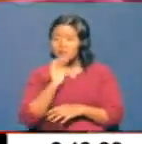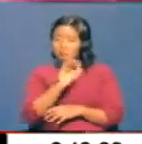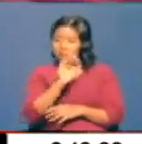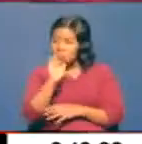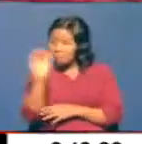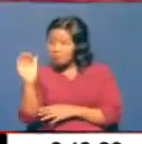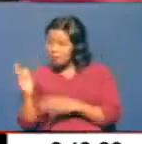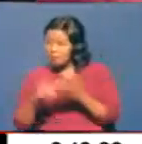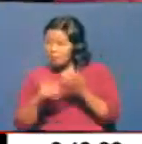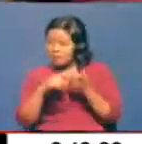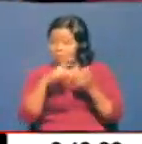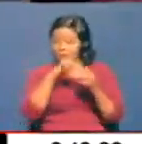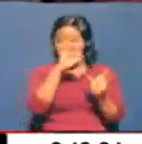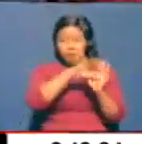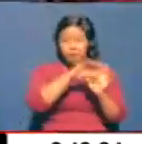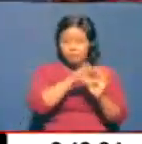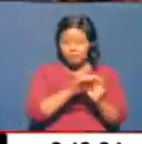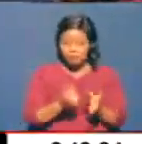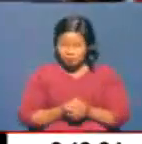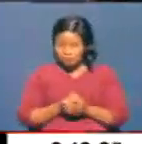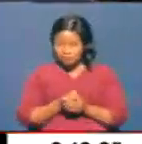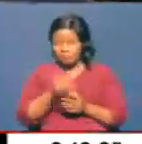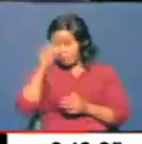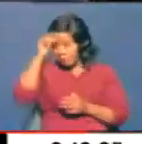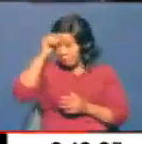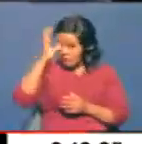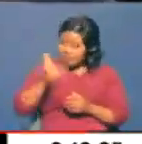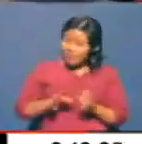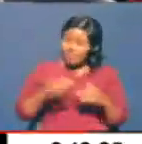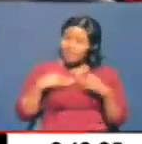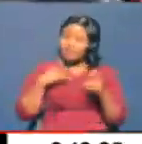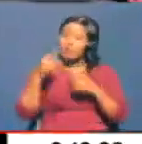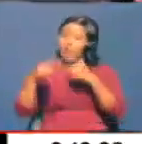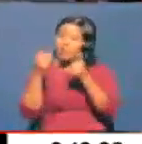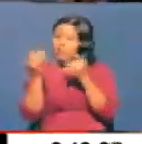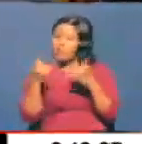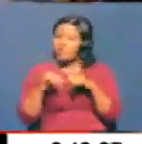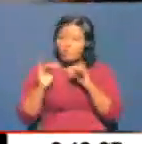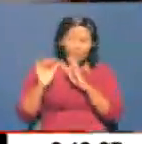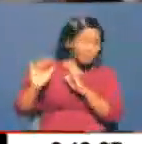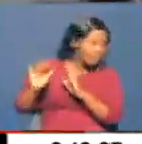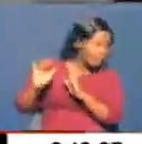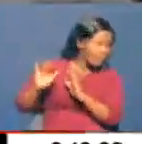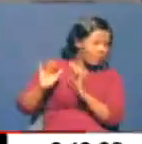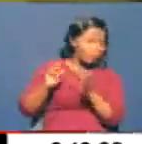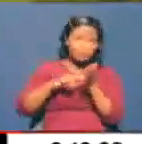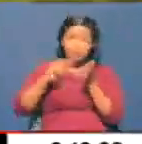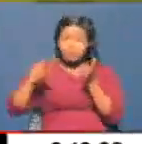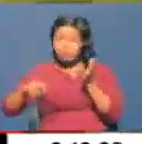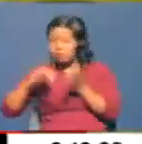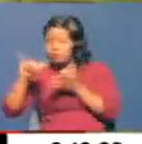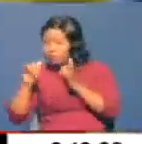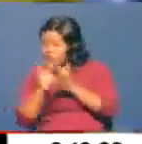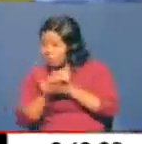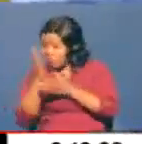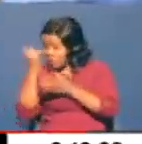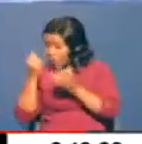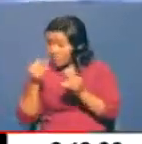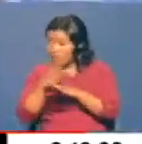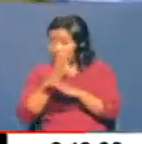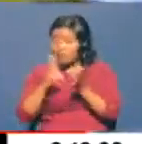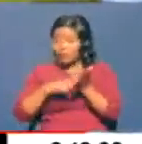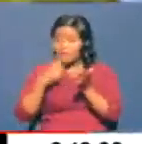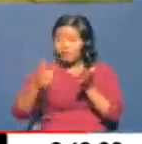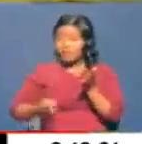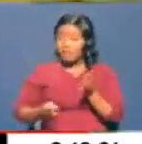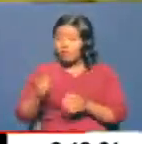2022? Waiguru has been seen to be gravitating away from Jubilee following the defeat of the Building Bridges initiative. Waiguru